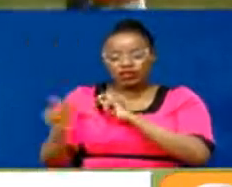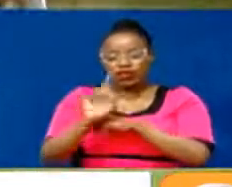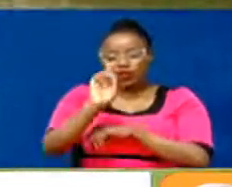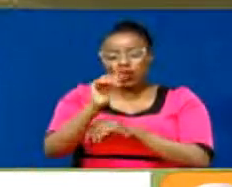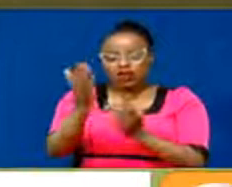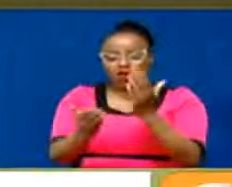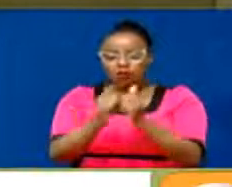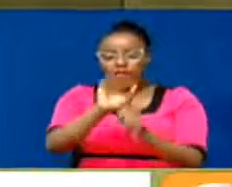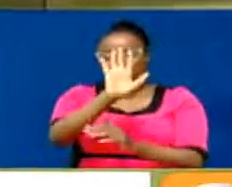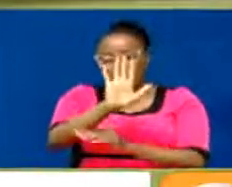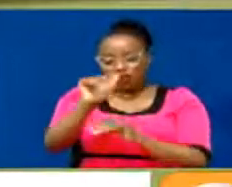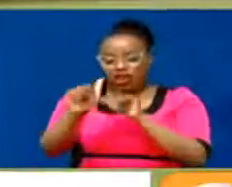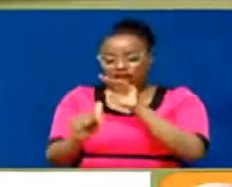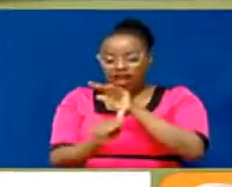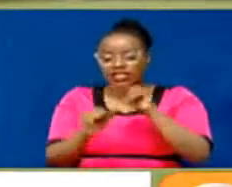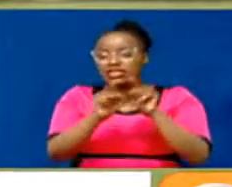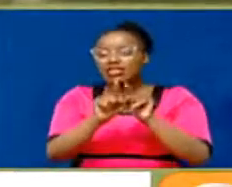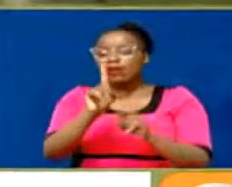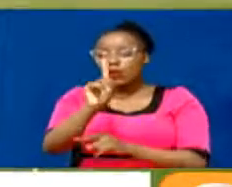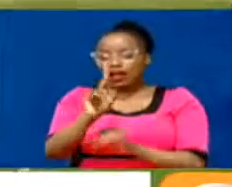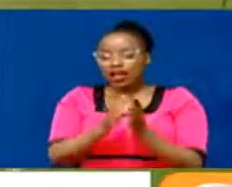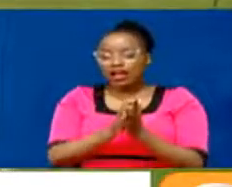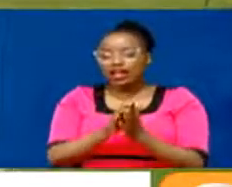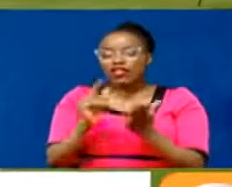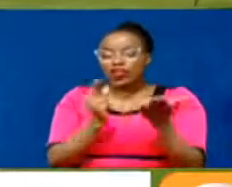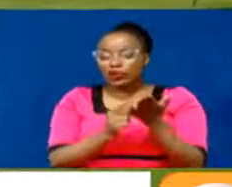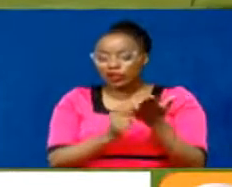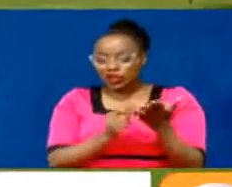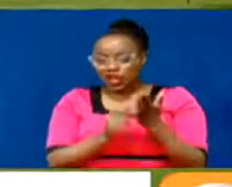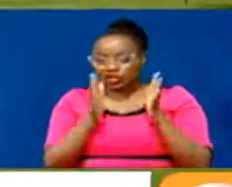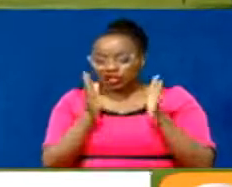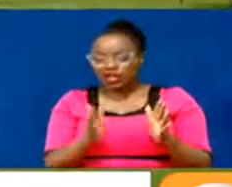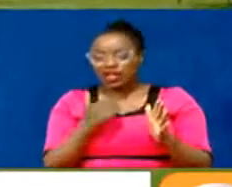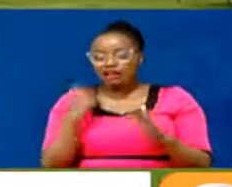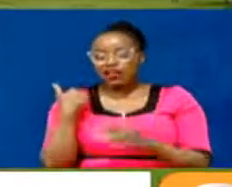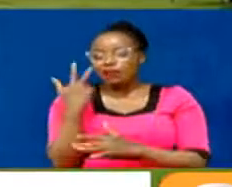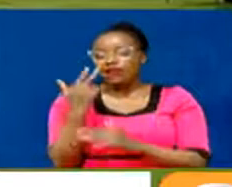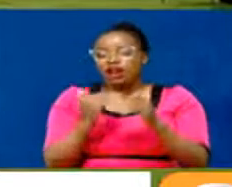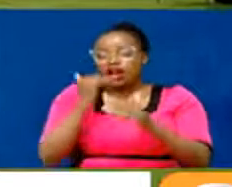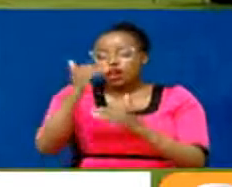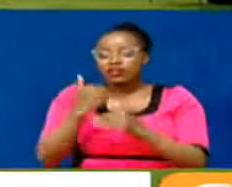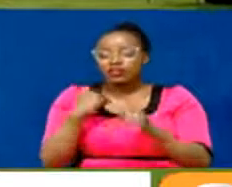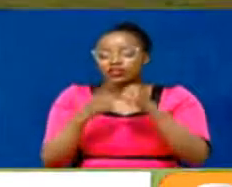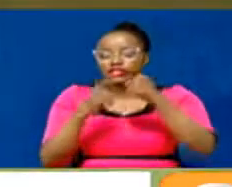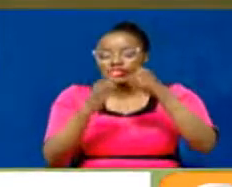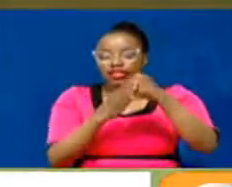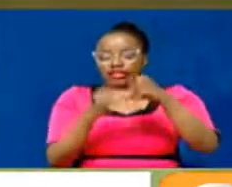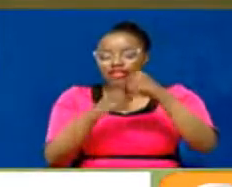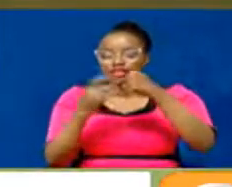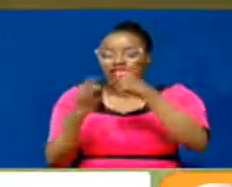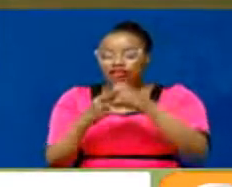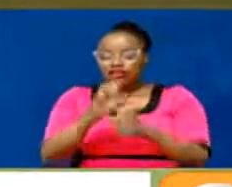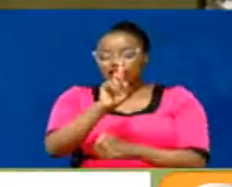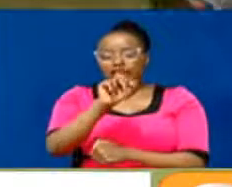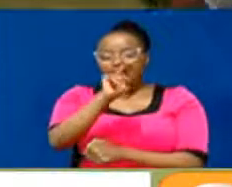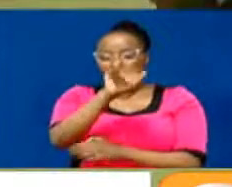as compared to 5 under in round 1. Ugandan Ronald Rugumayo is now third following rounds of 69 and 68. Daniel